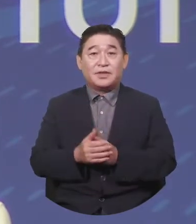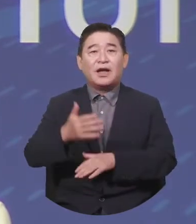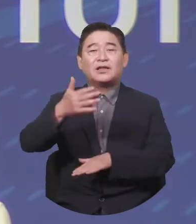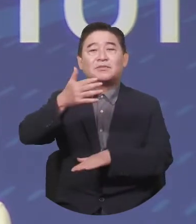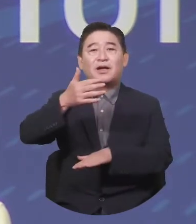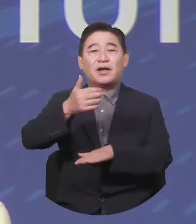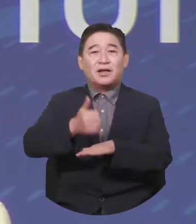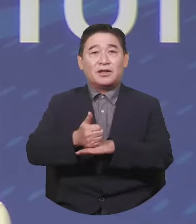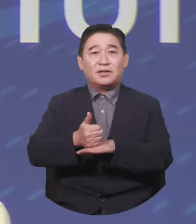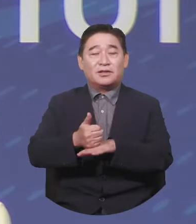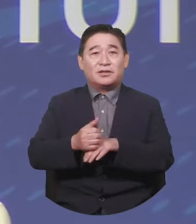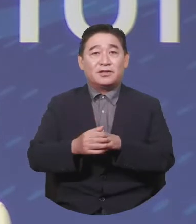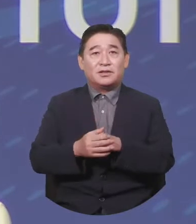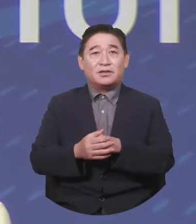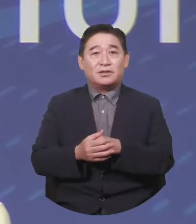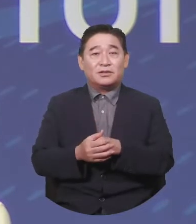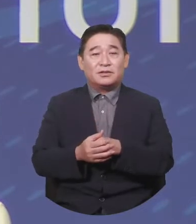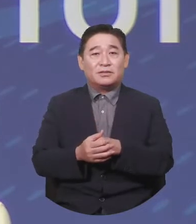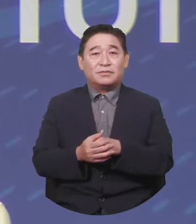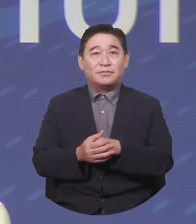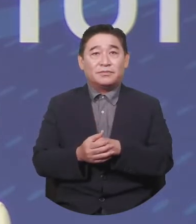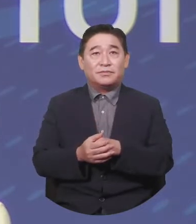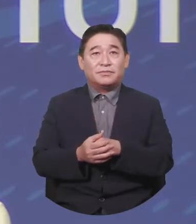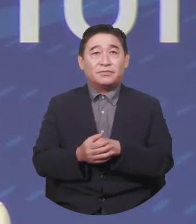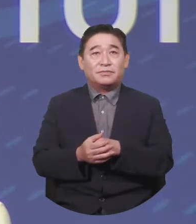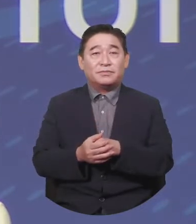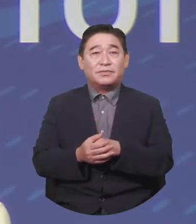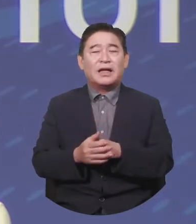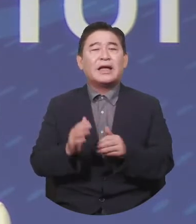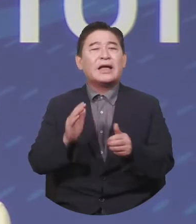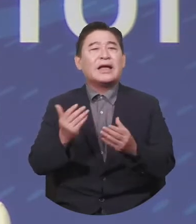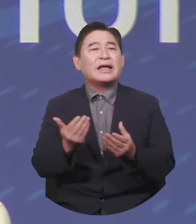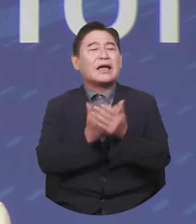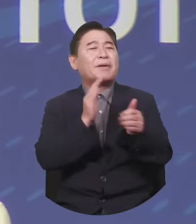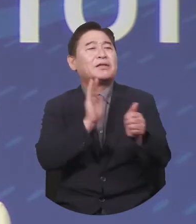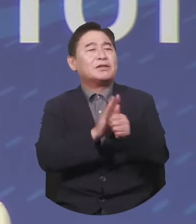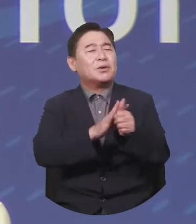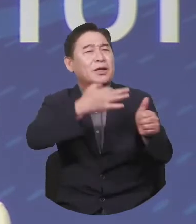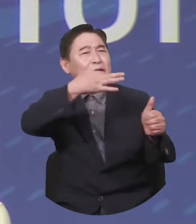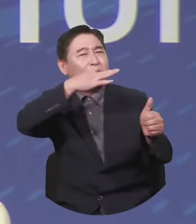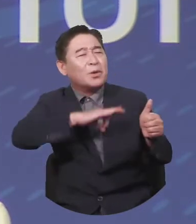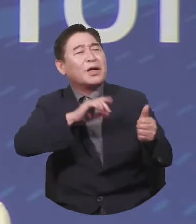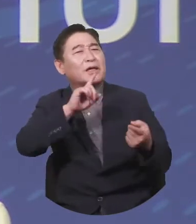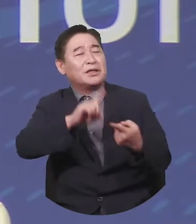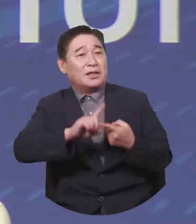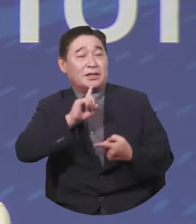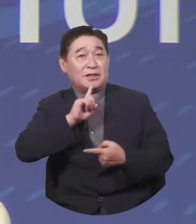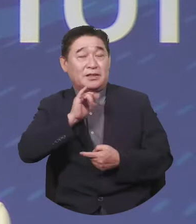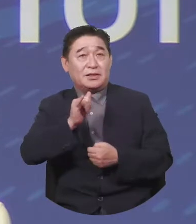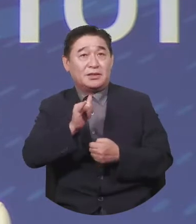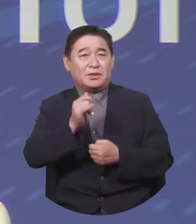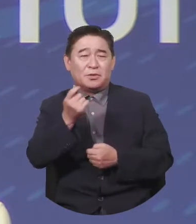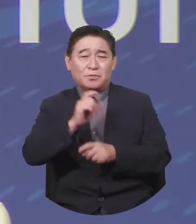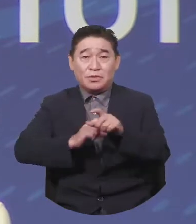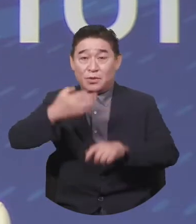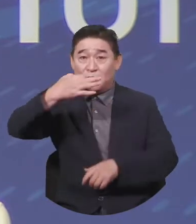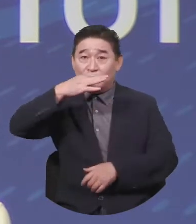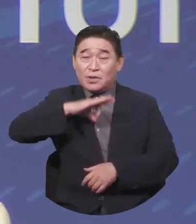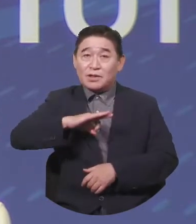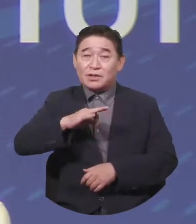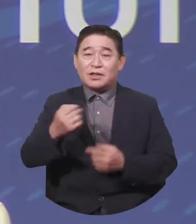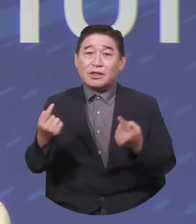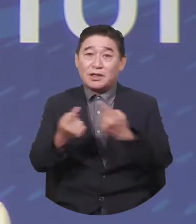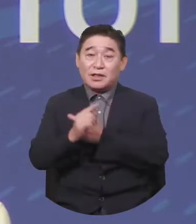then aid or development effectiveness. So we have to give more reflection of GPEDC, on the